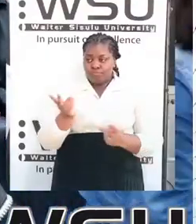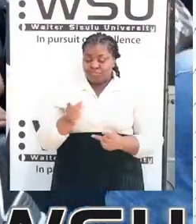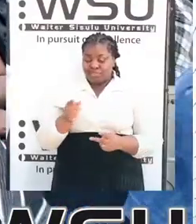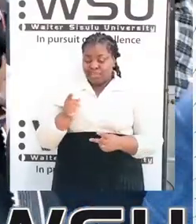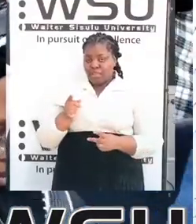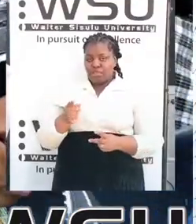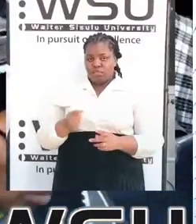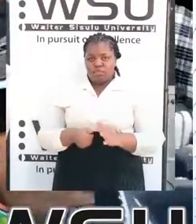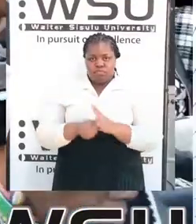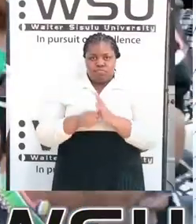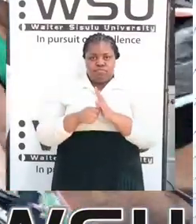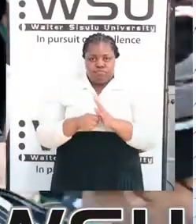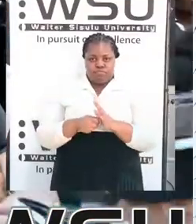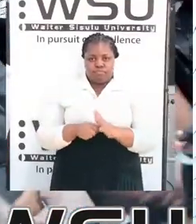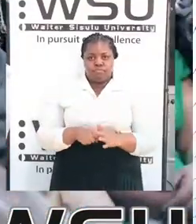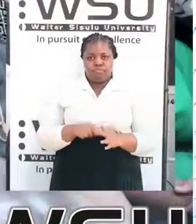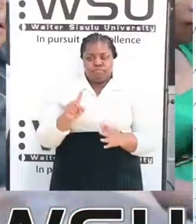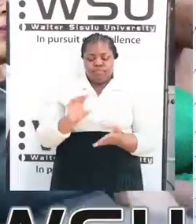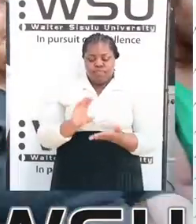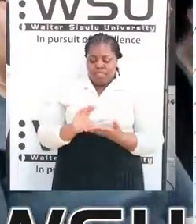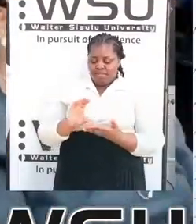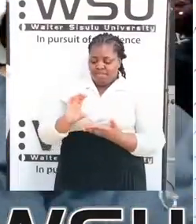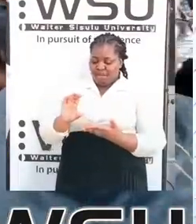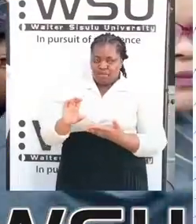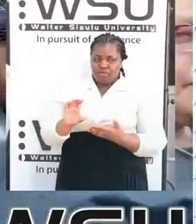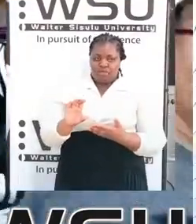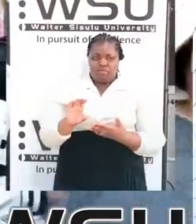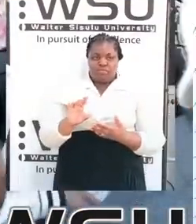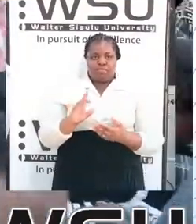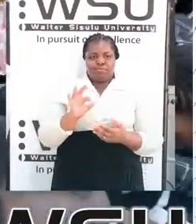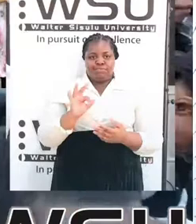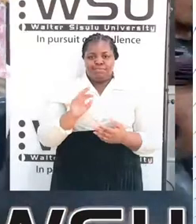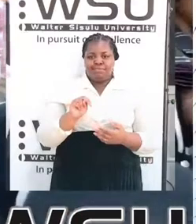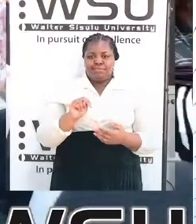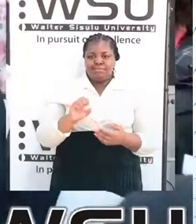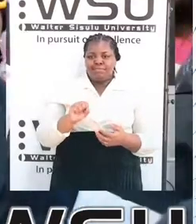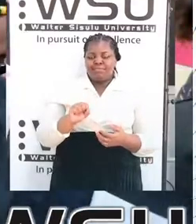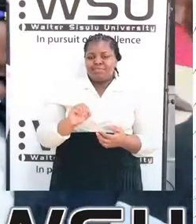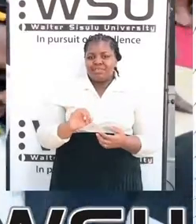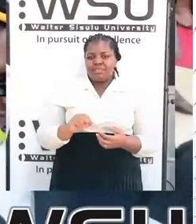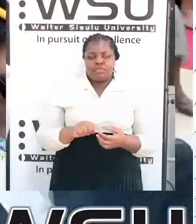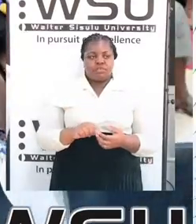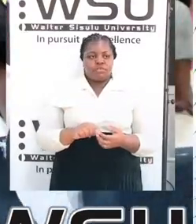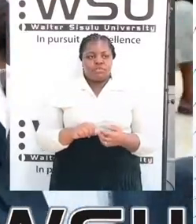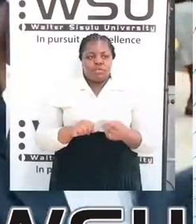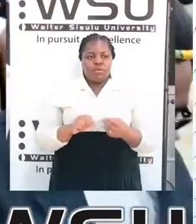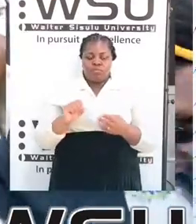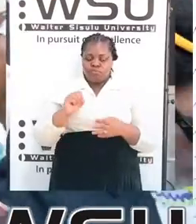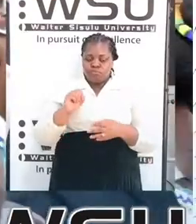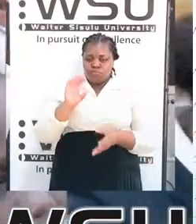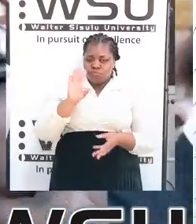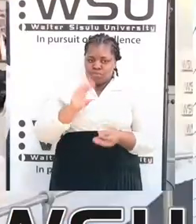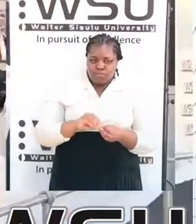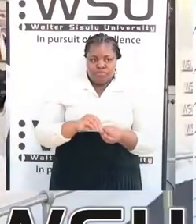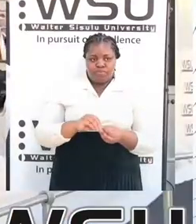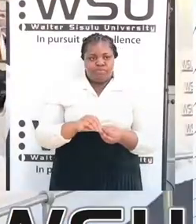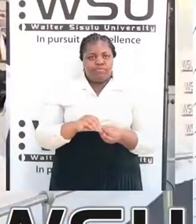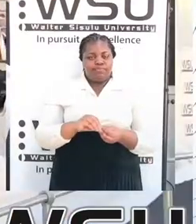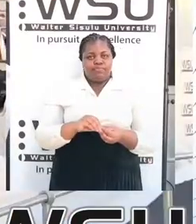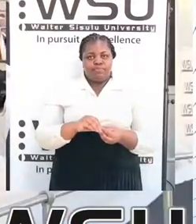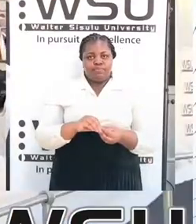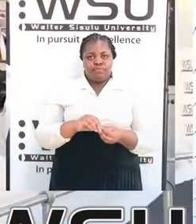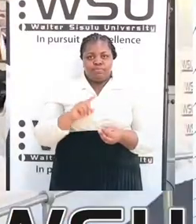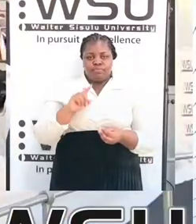one of funding, defunding, NSFAS, all those exclamation